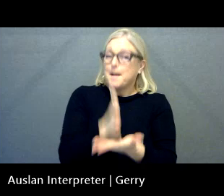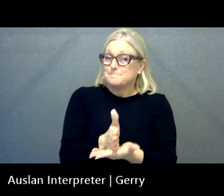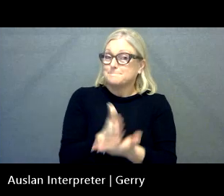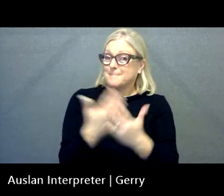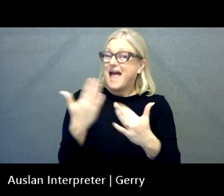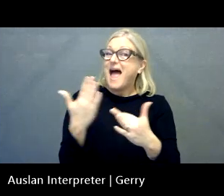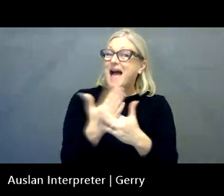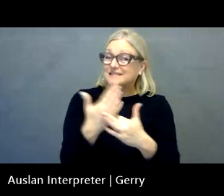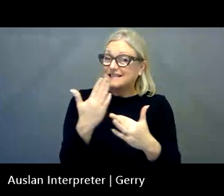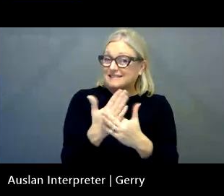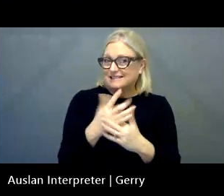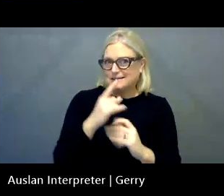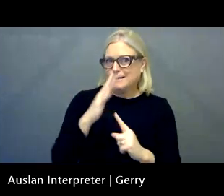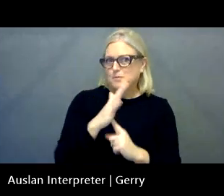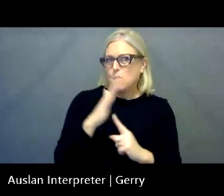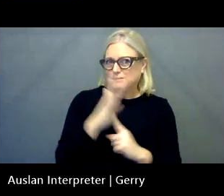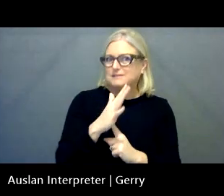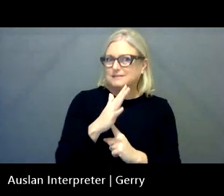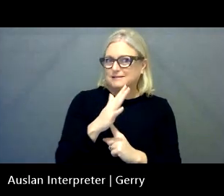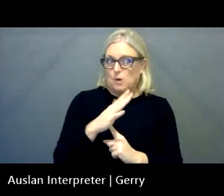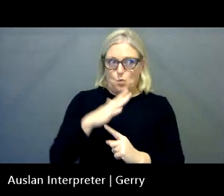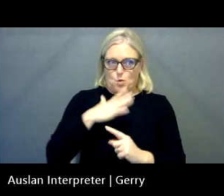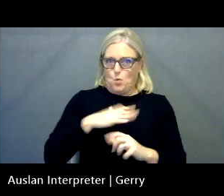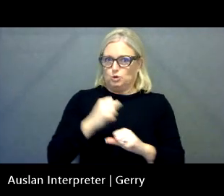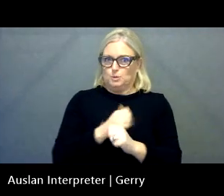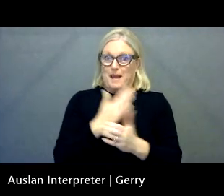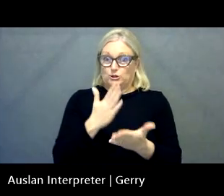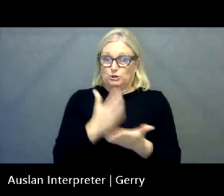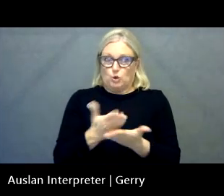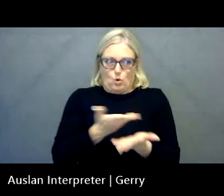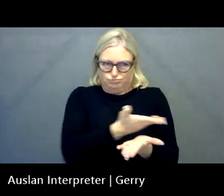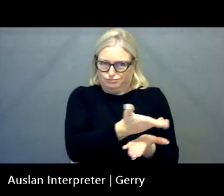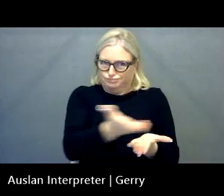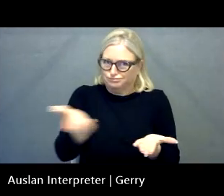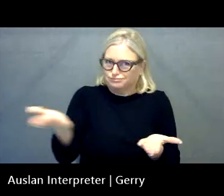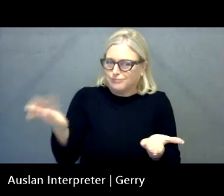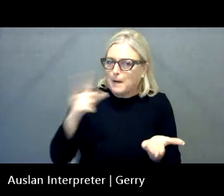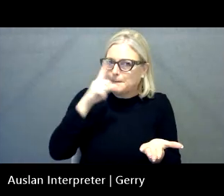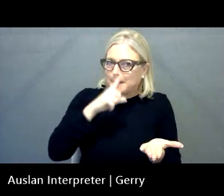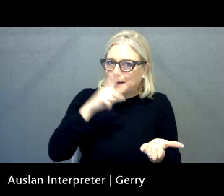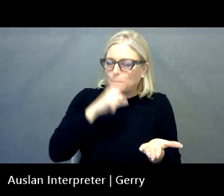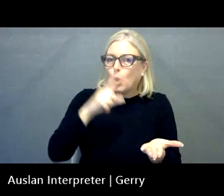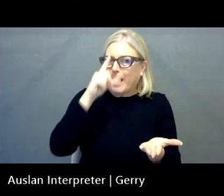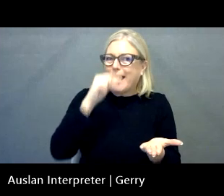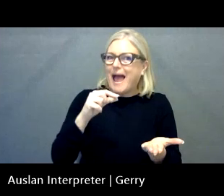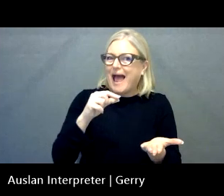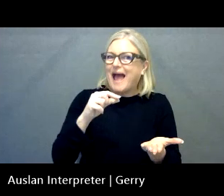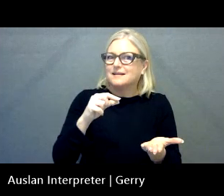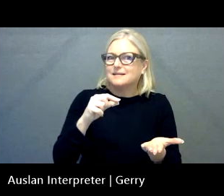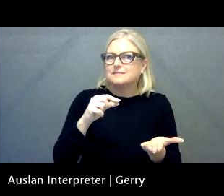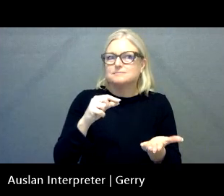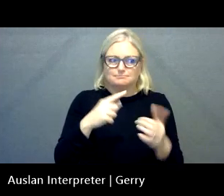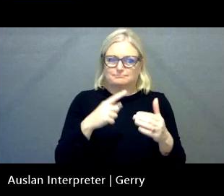something that was very strongly identified in those earlier conversations. So our second